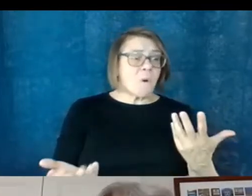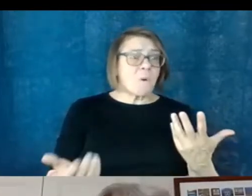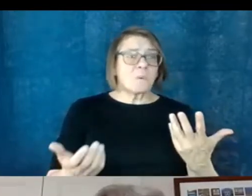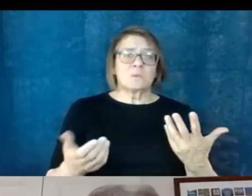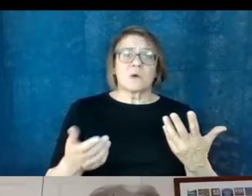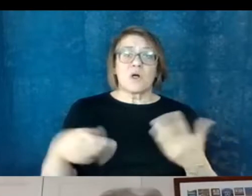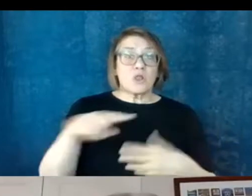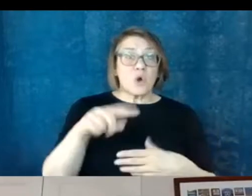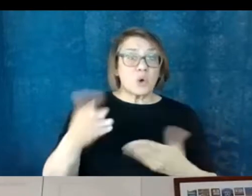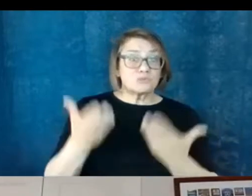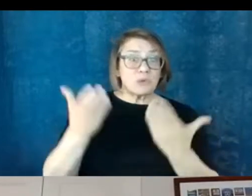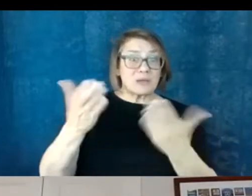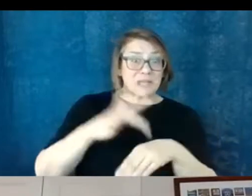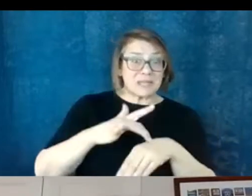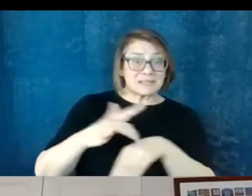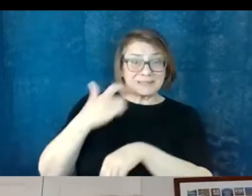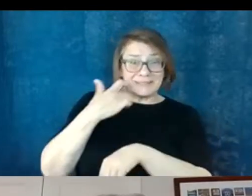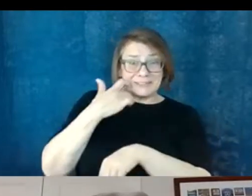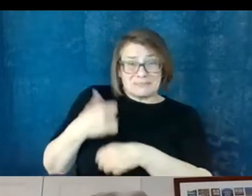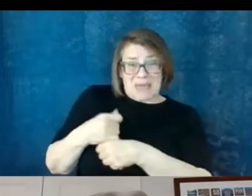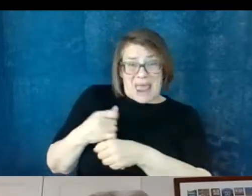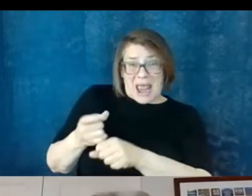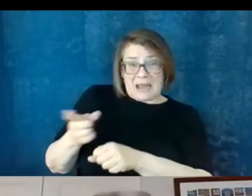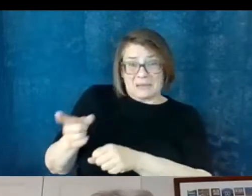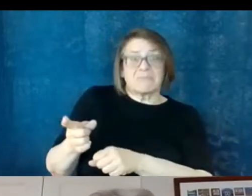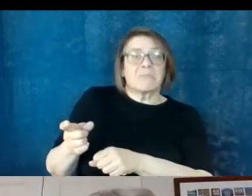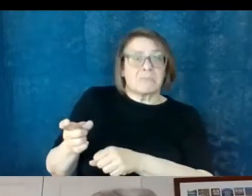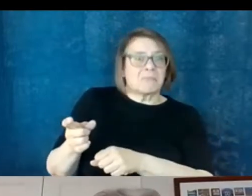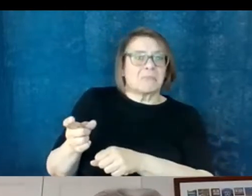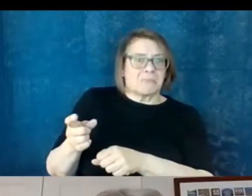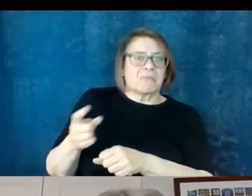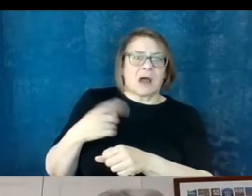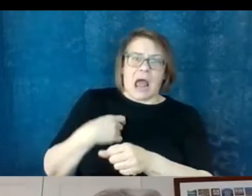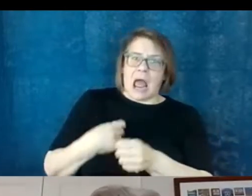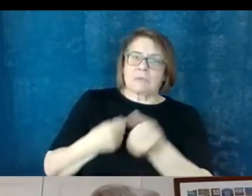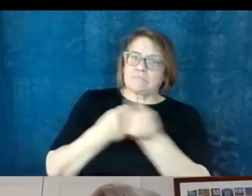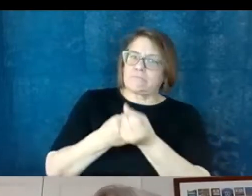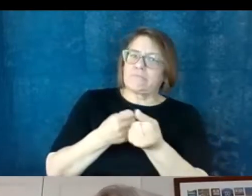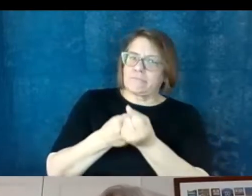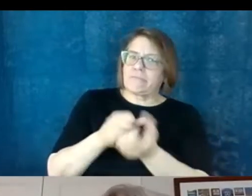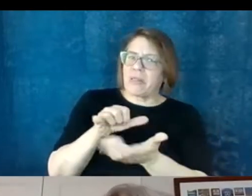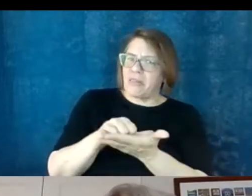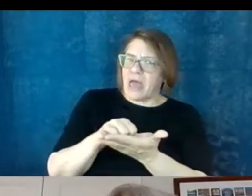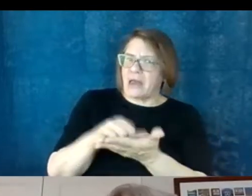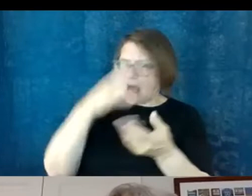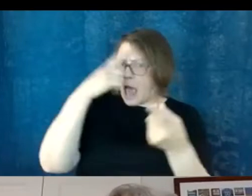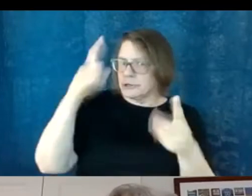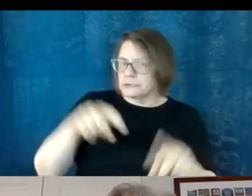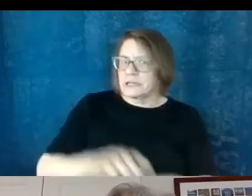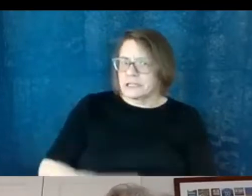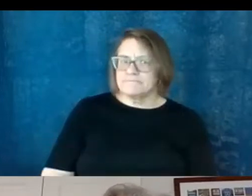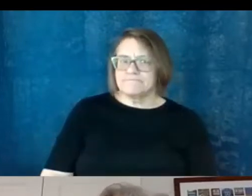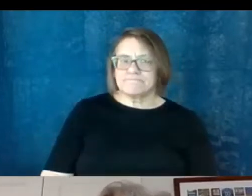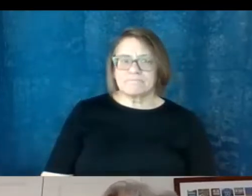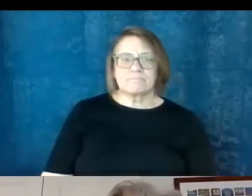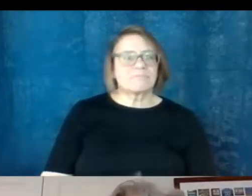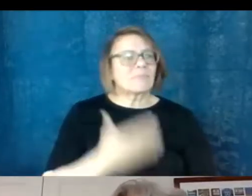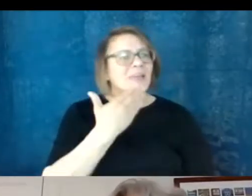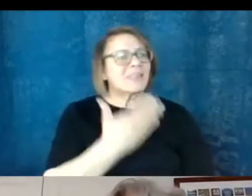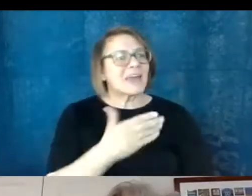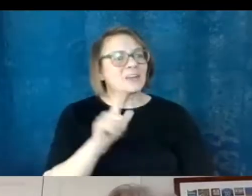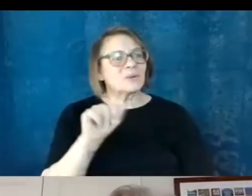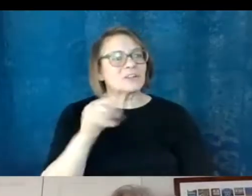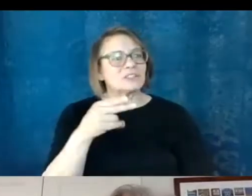recommendations that were stated before, I just kind of hop on that, and I agree. Thank you so